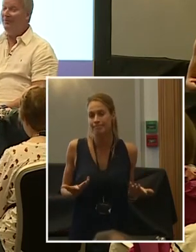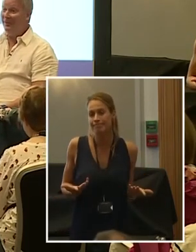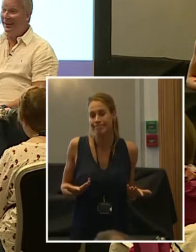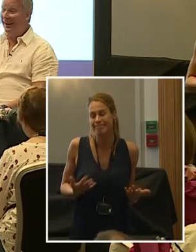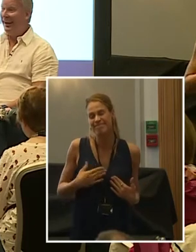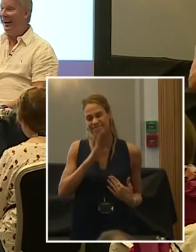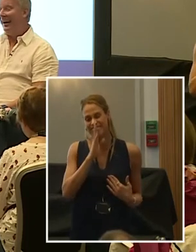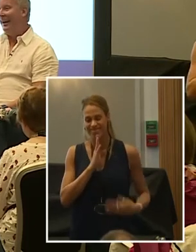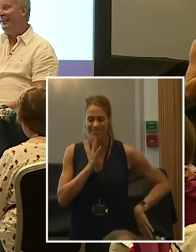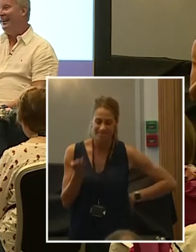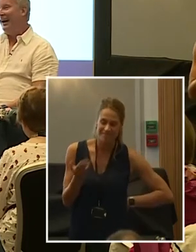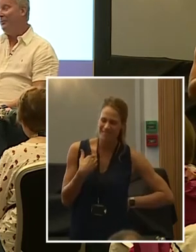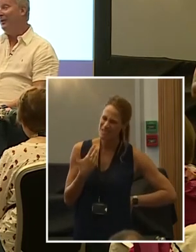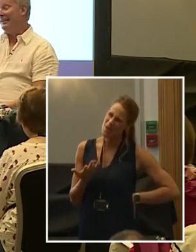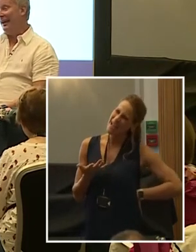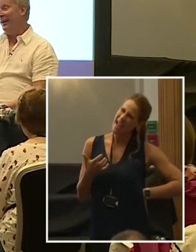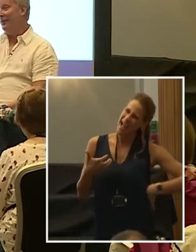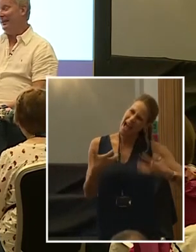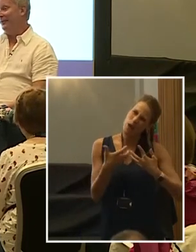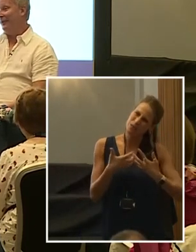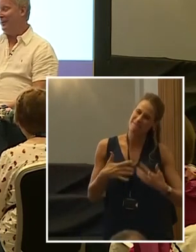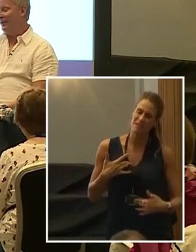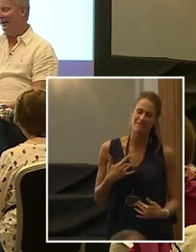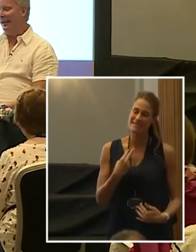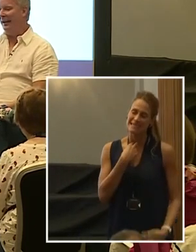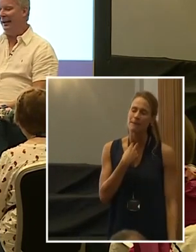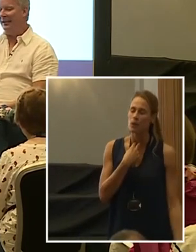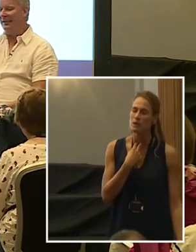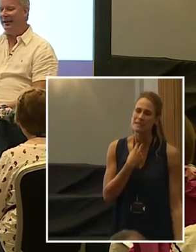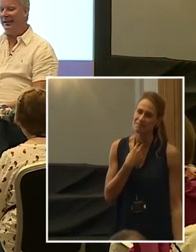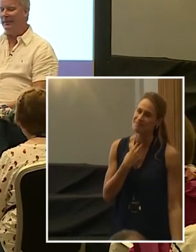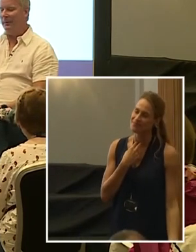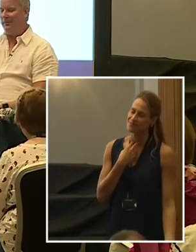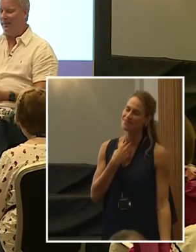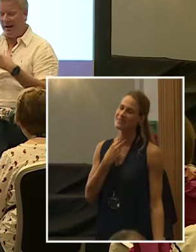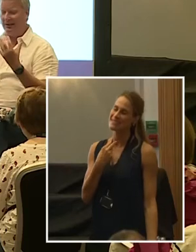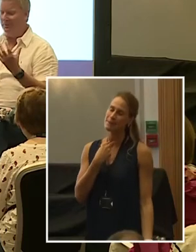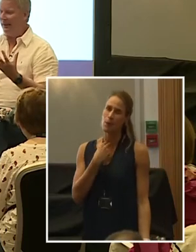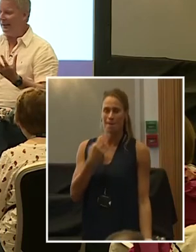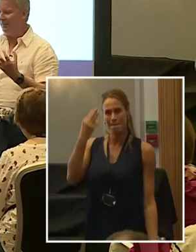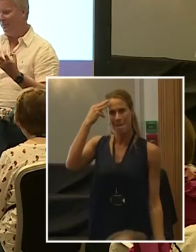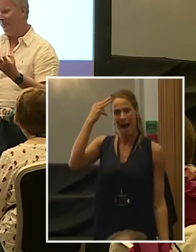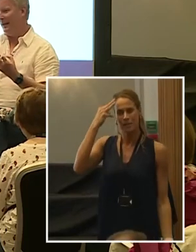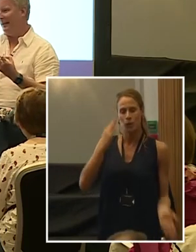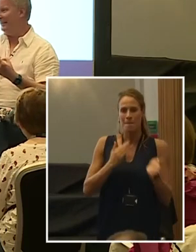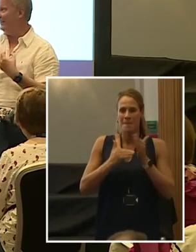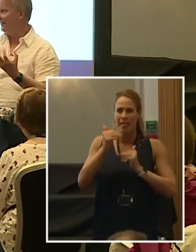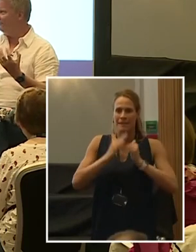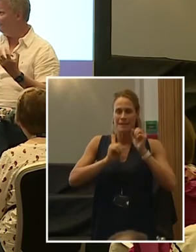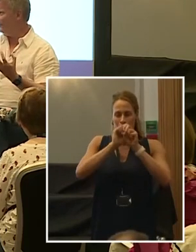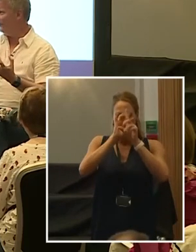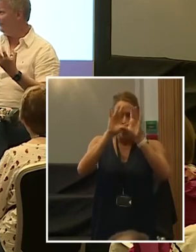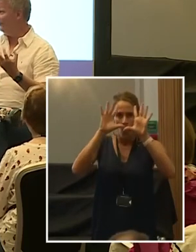How did that feel? Did you feel a sense of disappointment? I was. If it was, I think in my mind you build up that this is